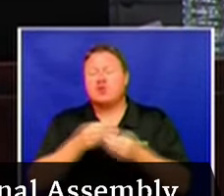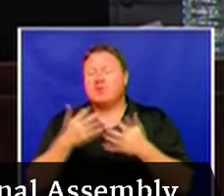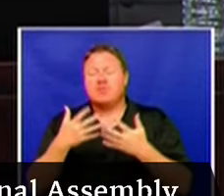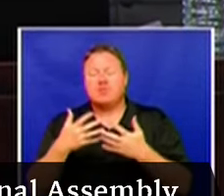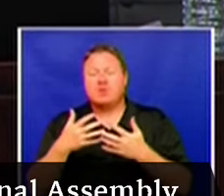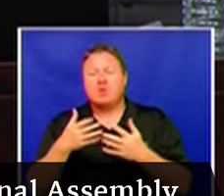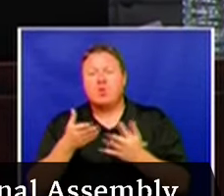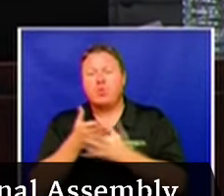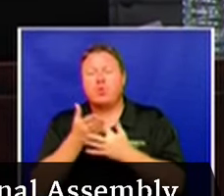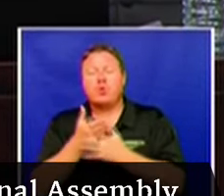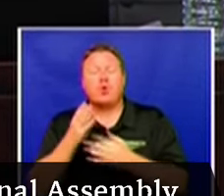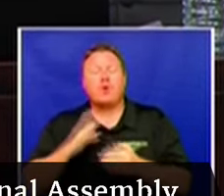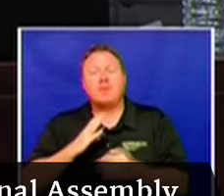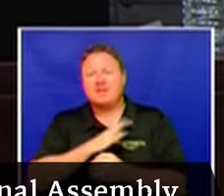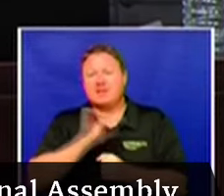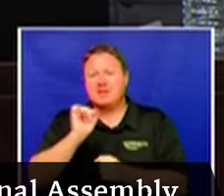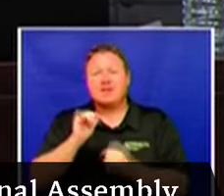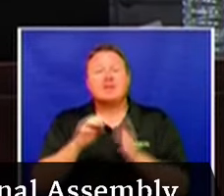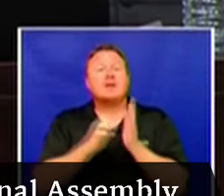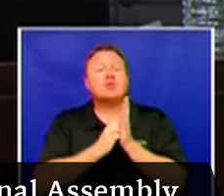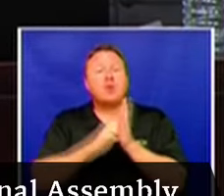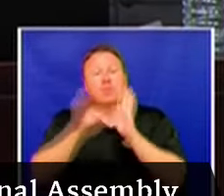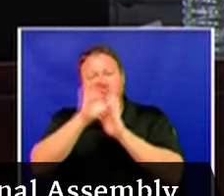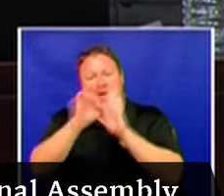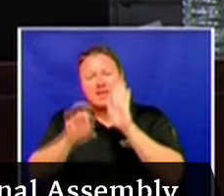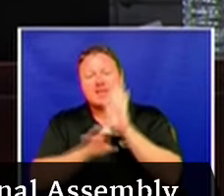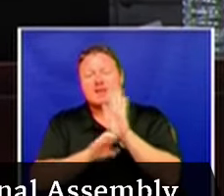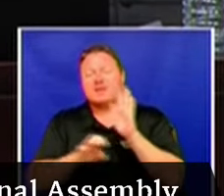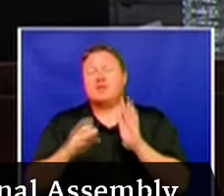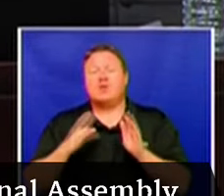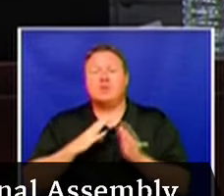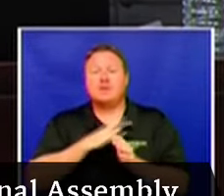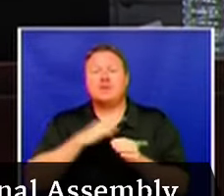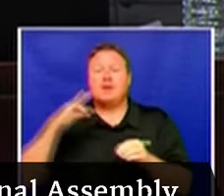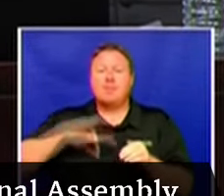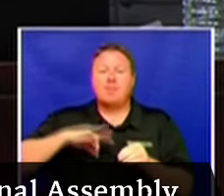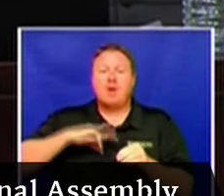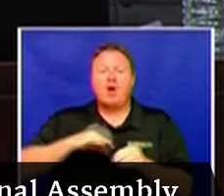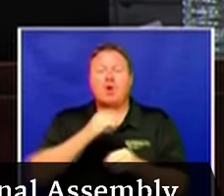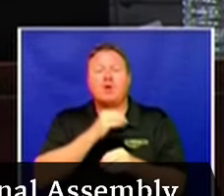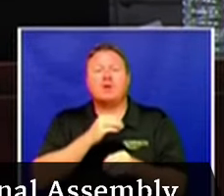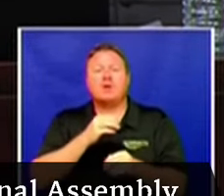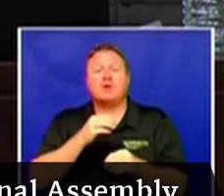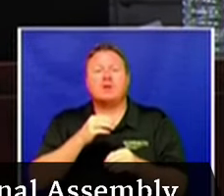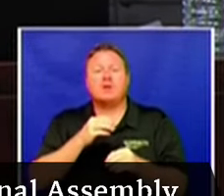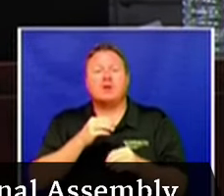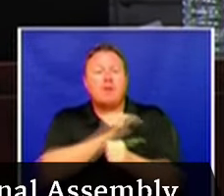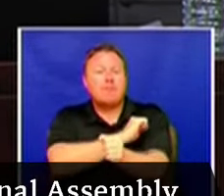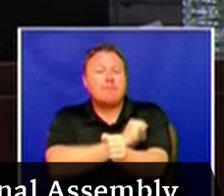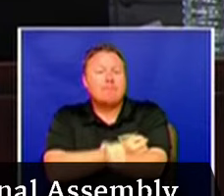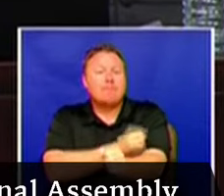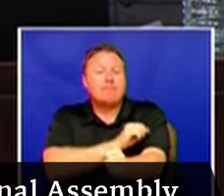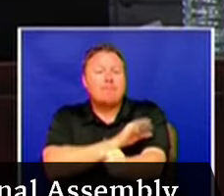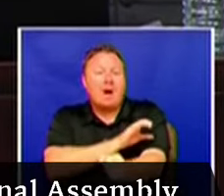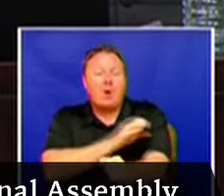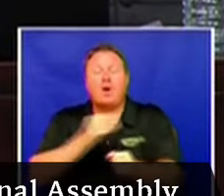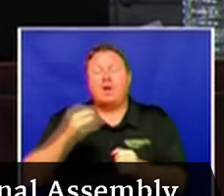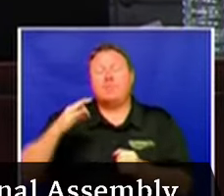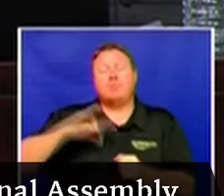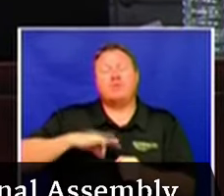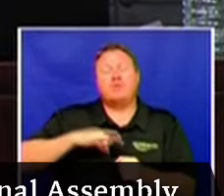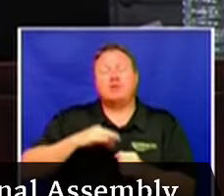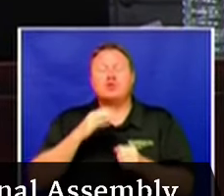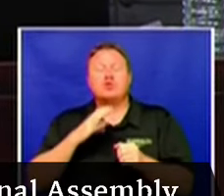the Ethics Committee and the Powers and Privileges Committee. So I want to repeat